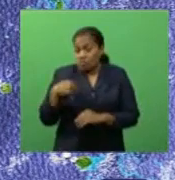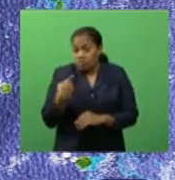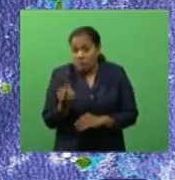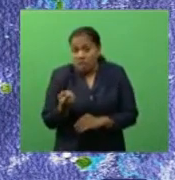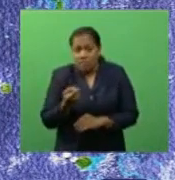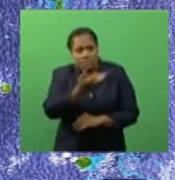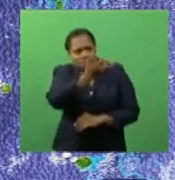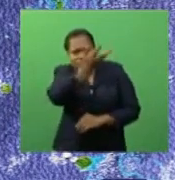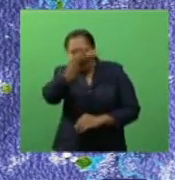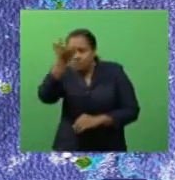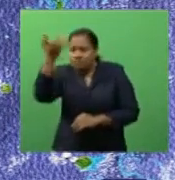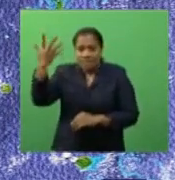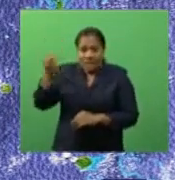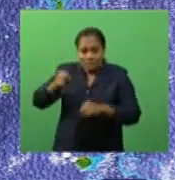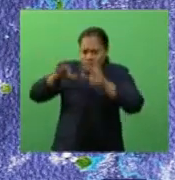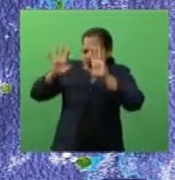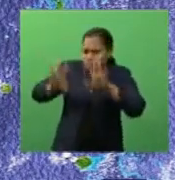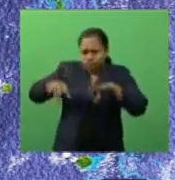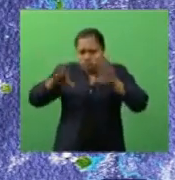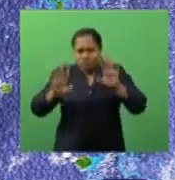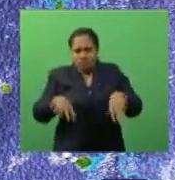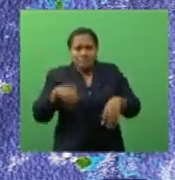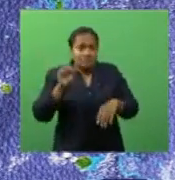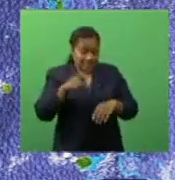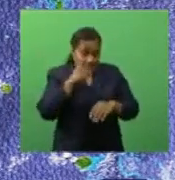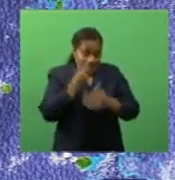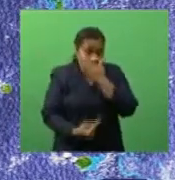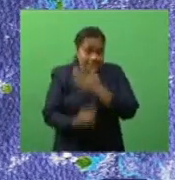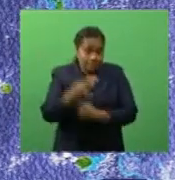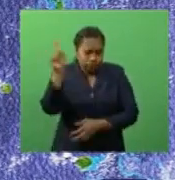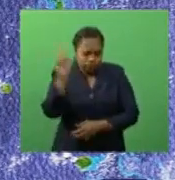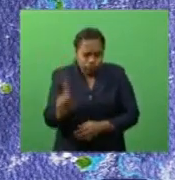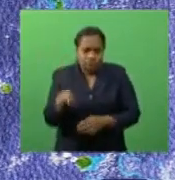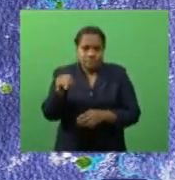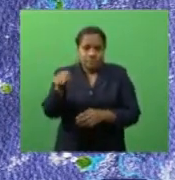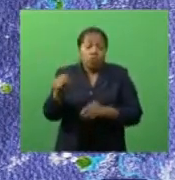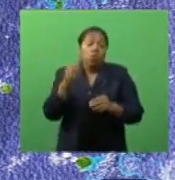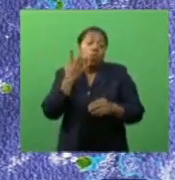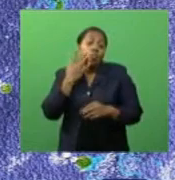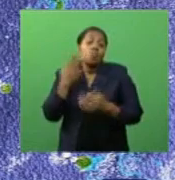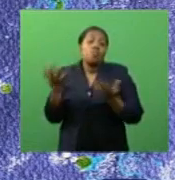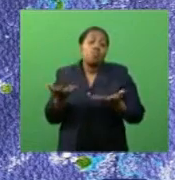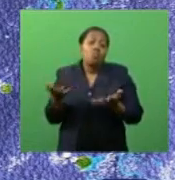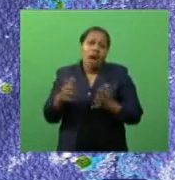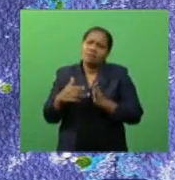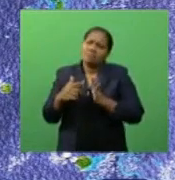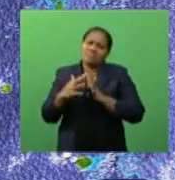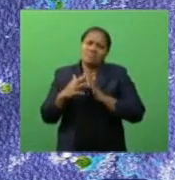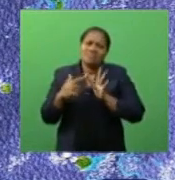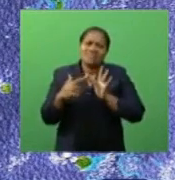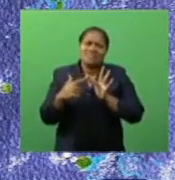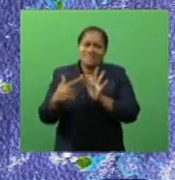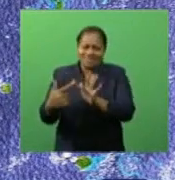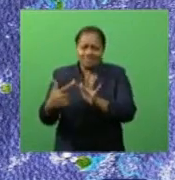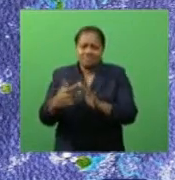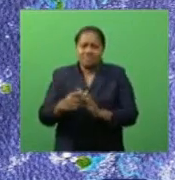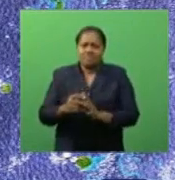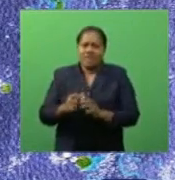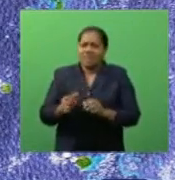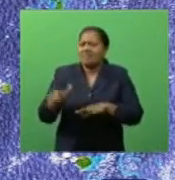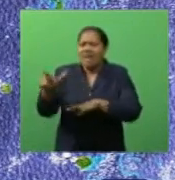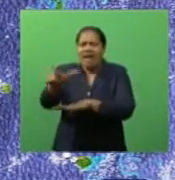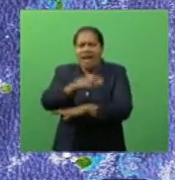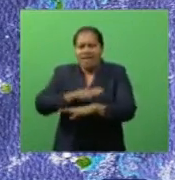cloudy with some showers and possible thunderstorms over the eastern parts and interior of the larger islands. Elsewhere, cloudy periods